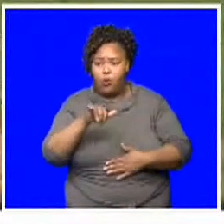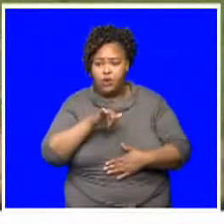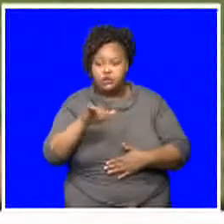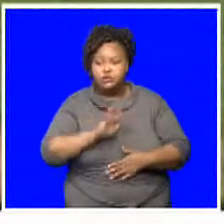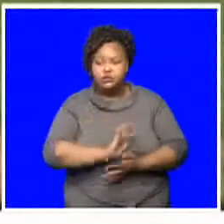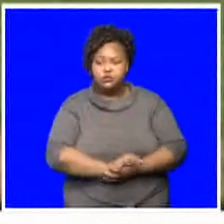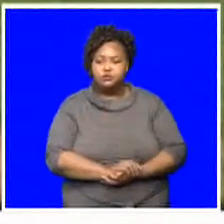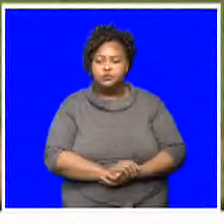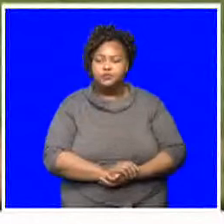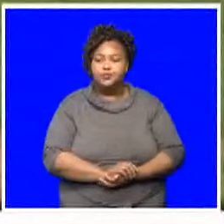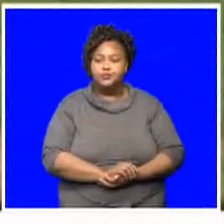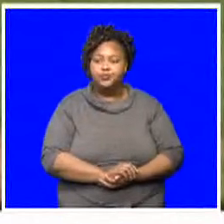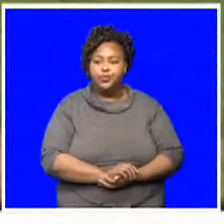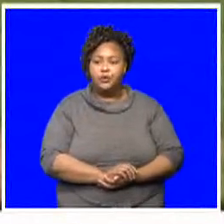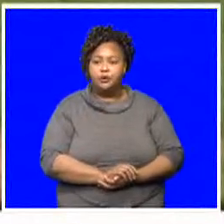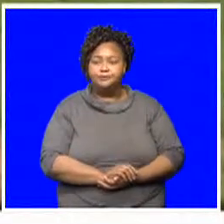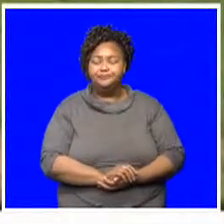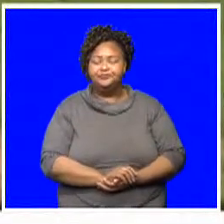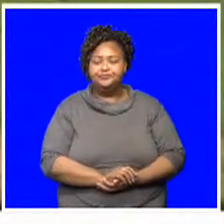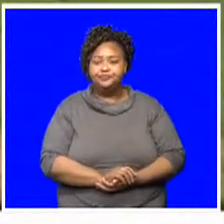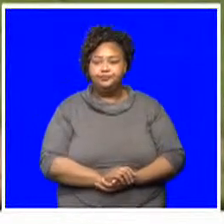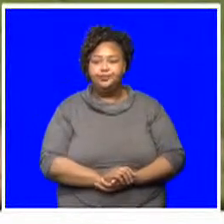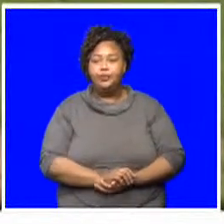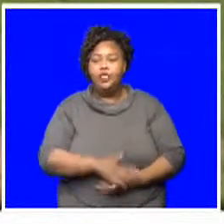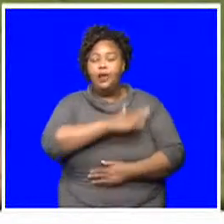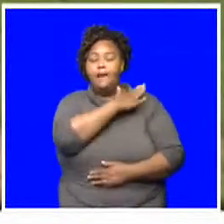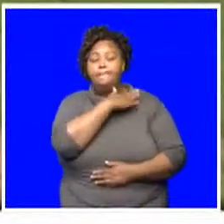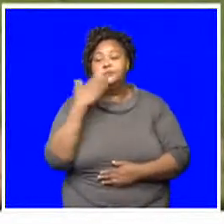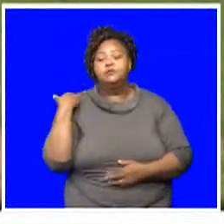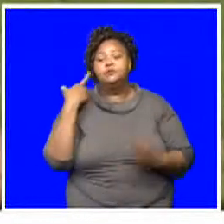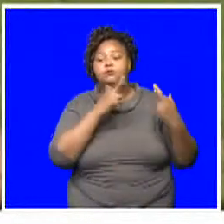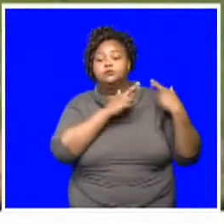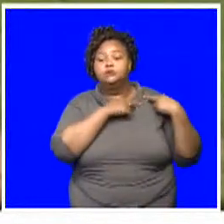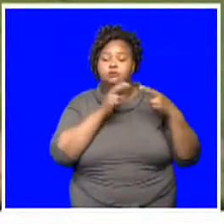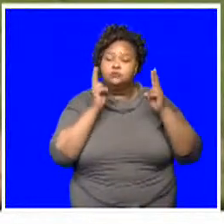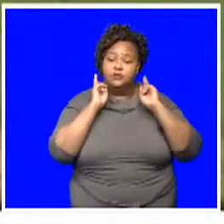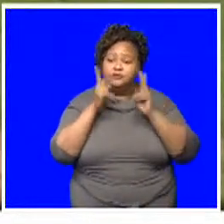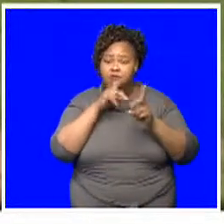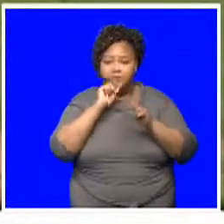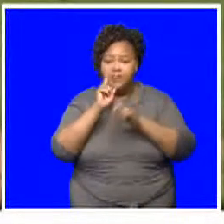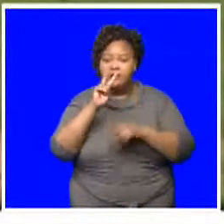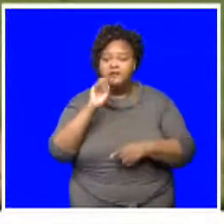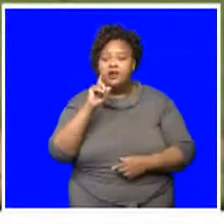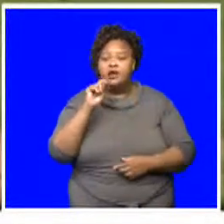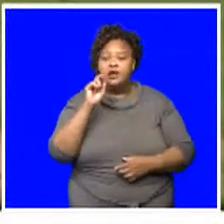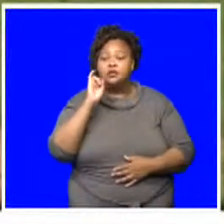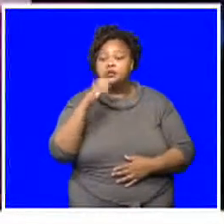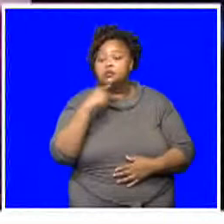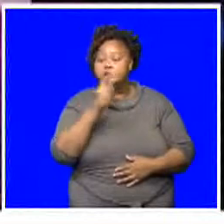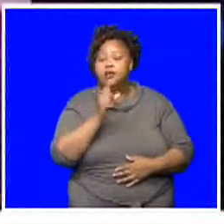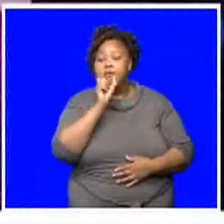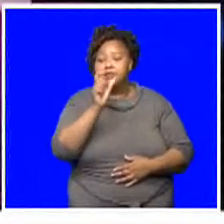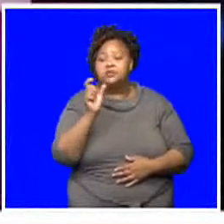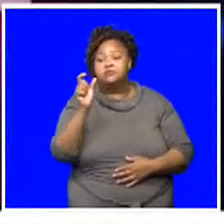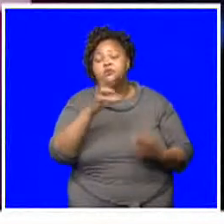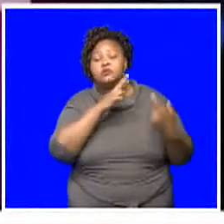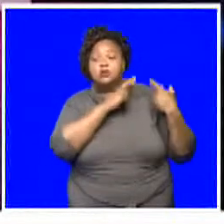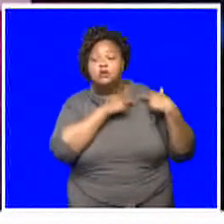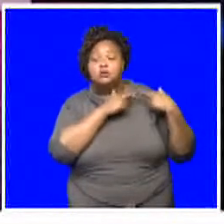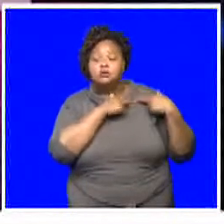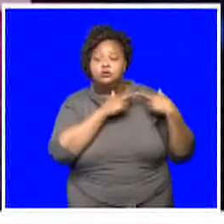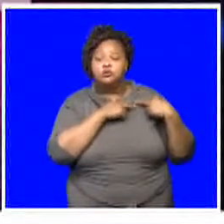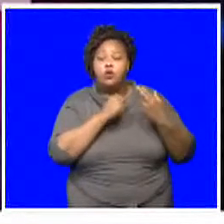The Minister of Tourism and Environmental Affairs, Moses Vilagati, says it is upon every Eswatini to prevent the spread